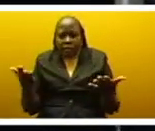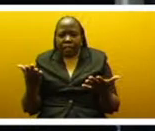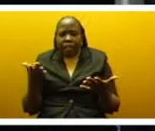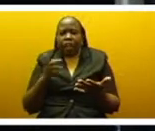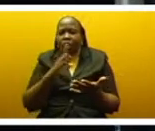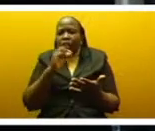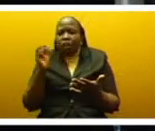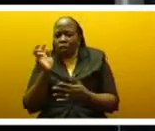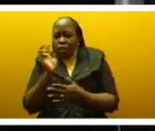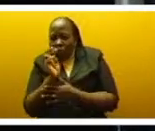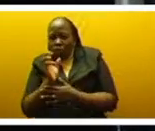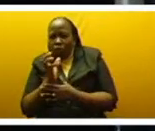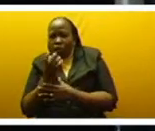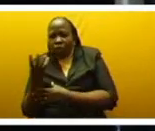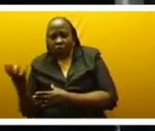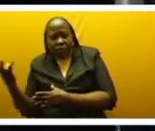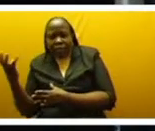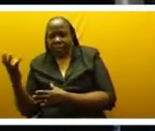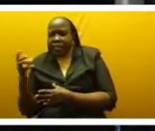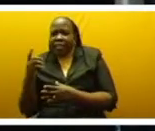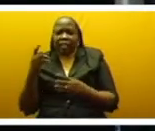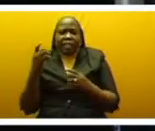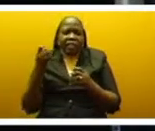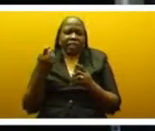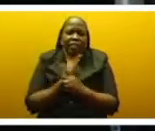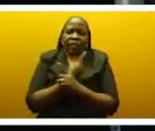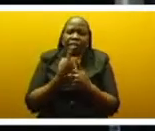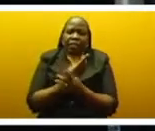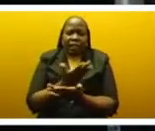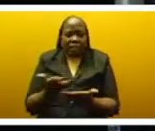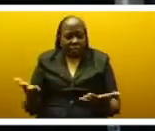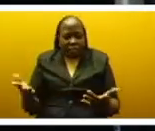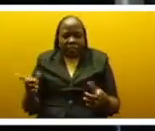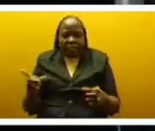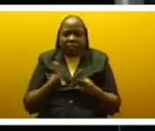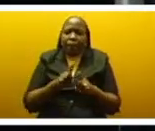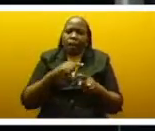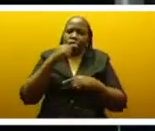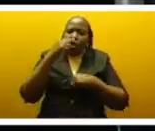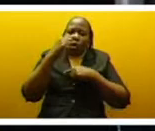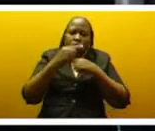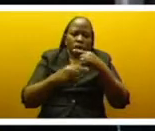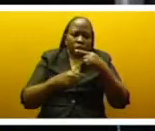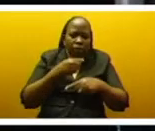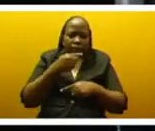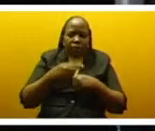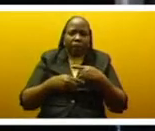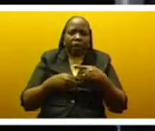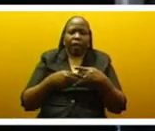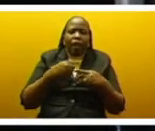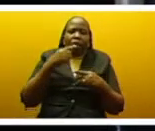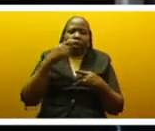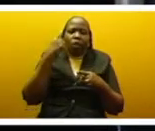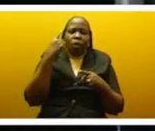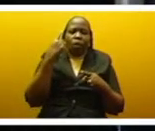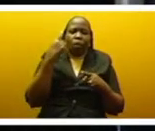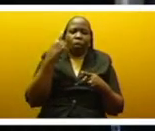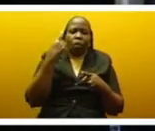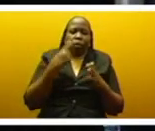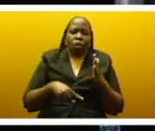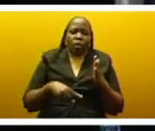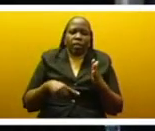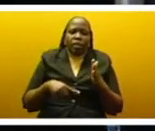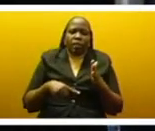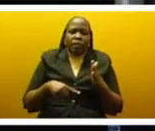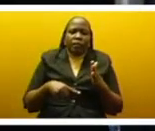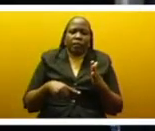you go be an usher. These are slowly and progressively, we end up with what was this morning called an